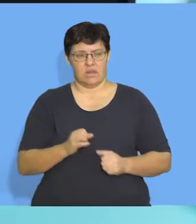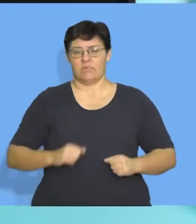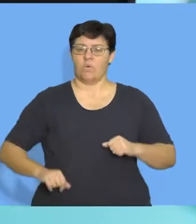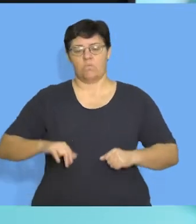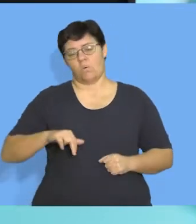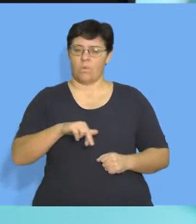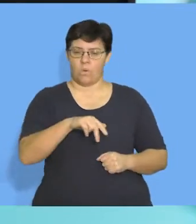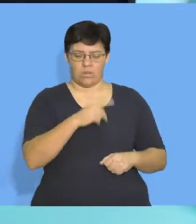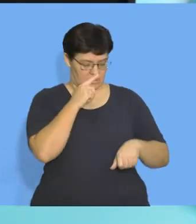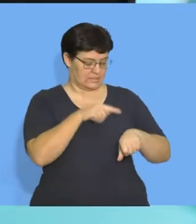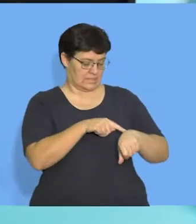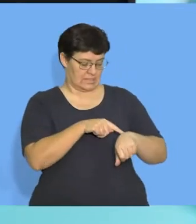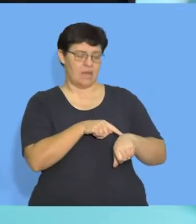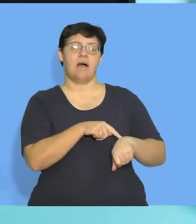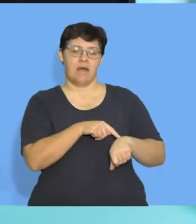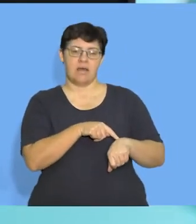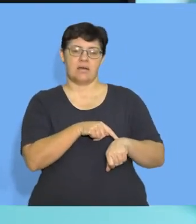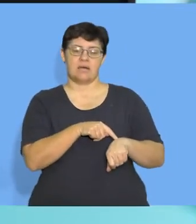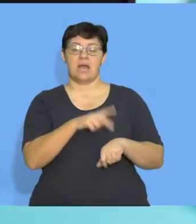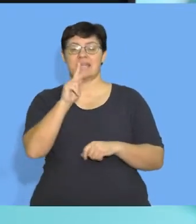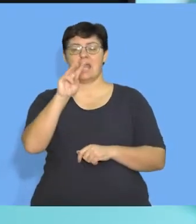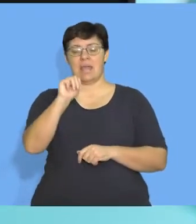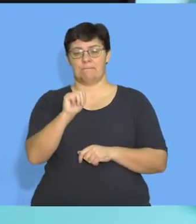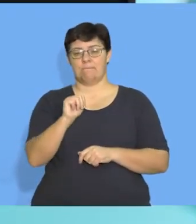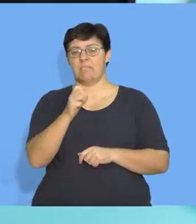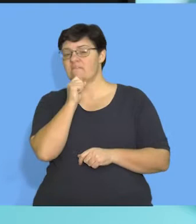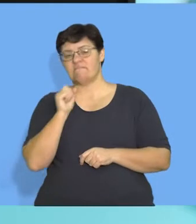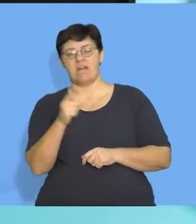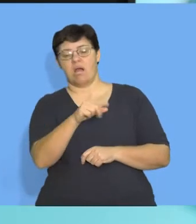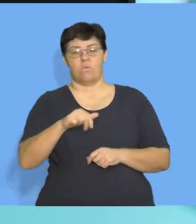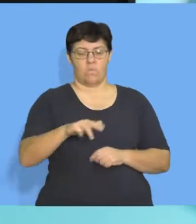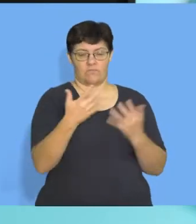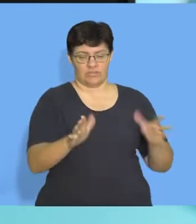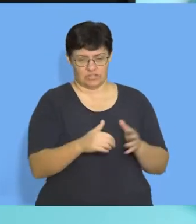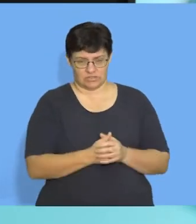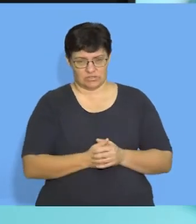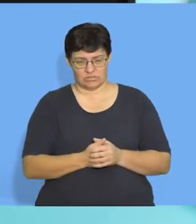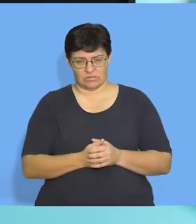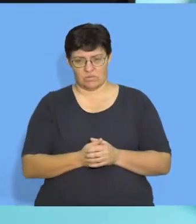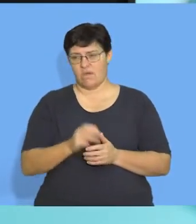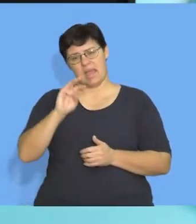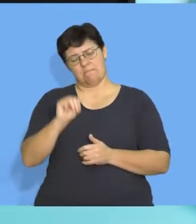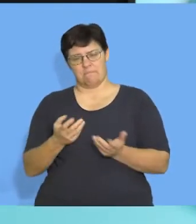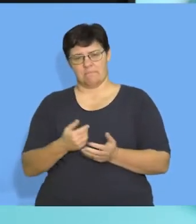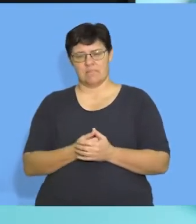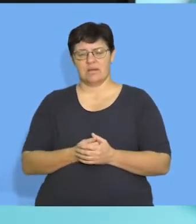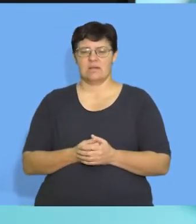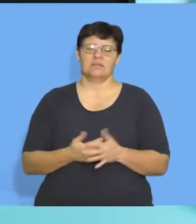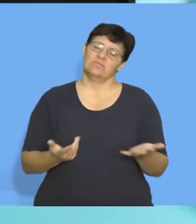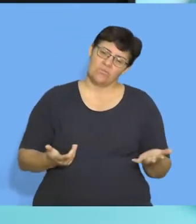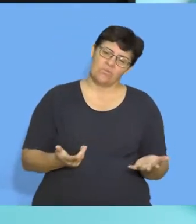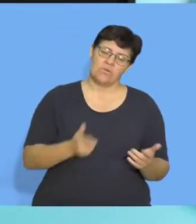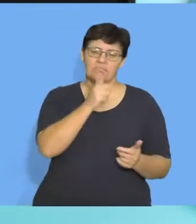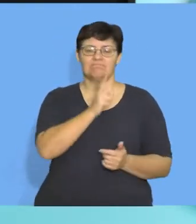look at my tracker, it'll tell me how many kilometers I walked, or meters, as the case may be some days. So it'll tell